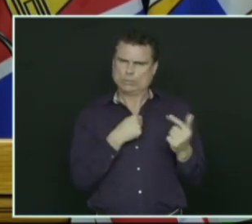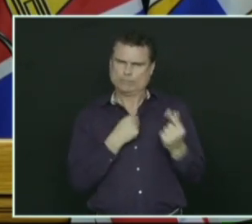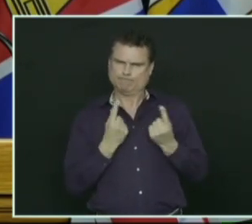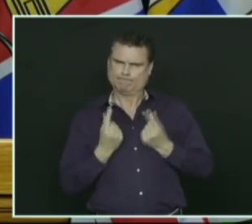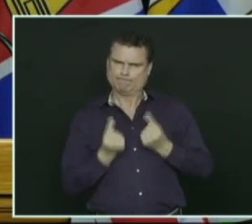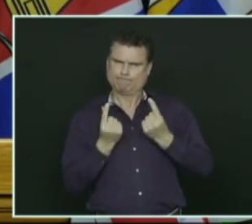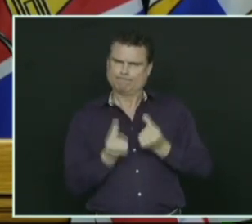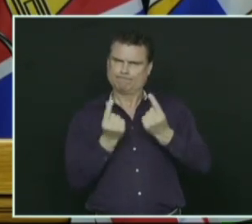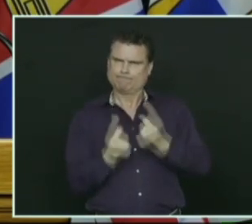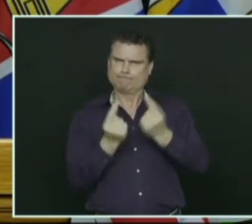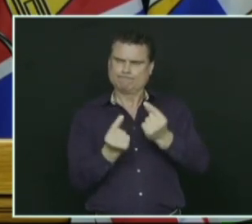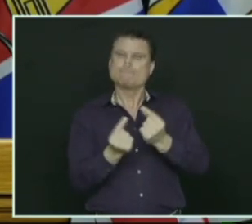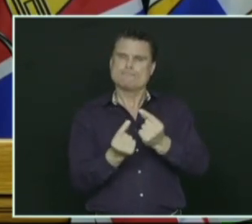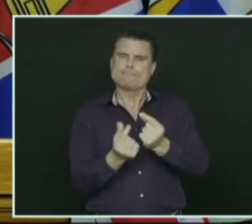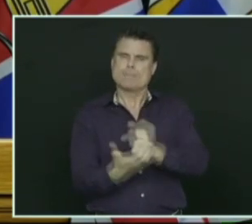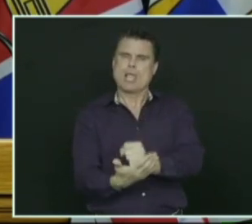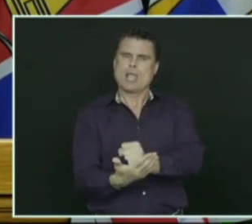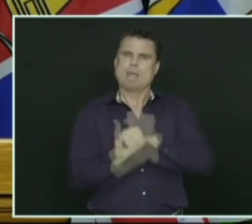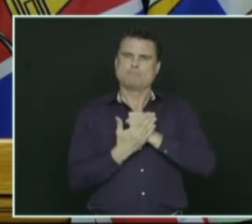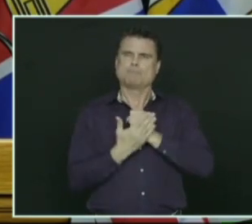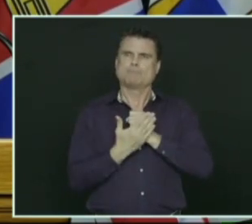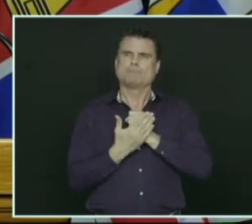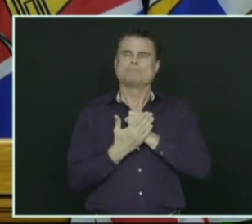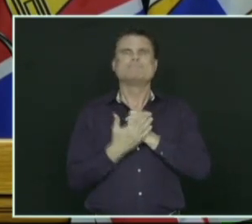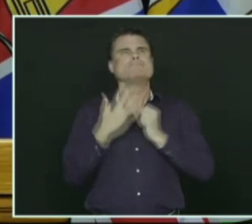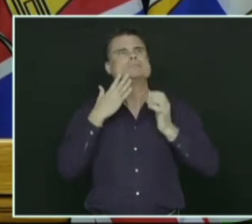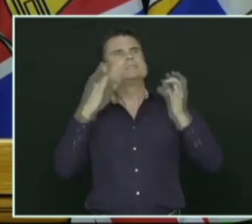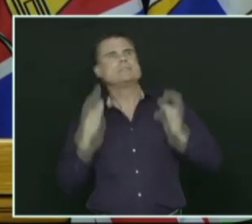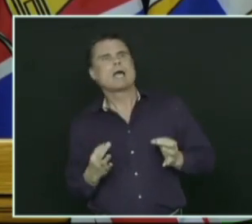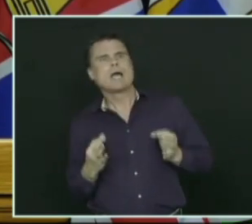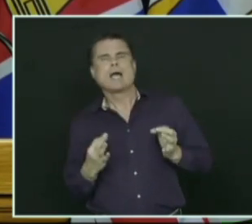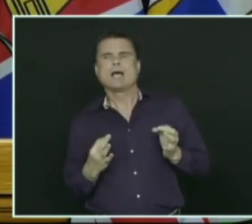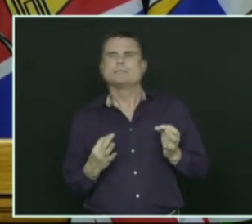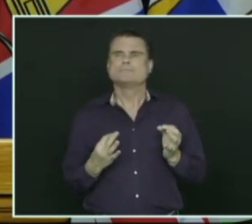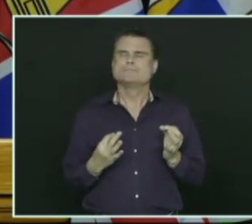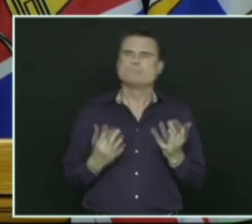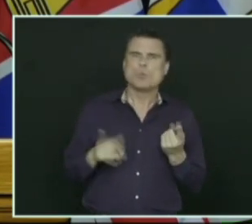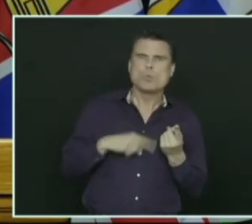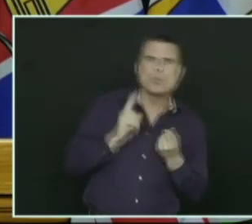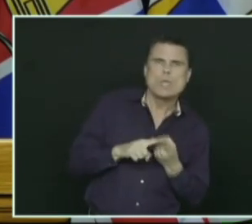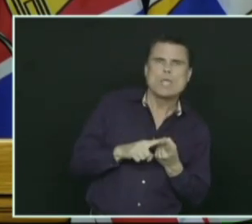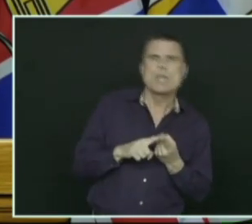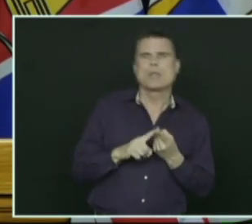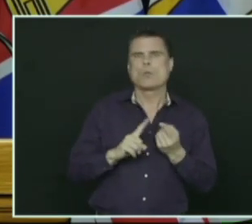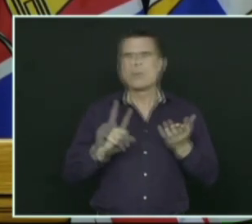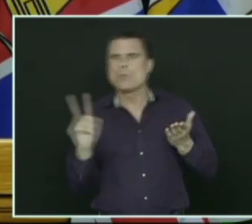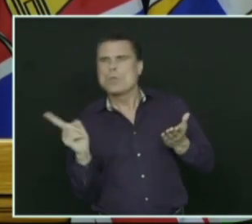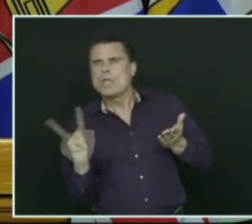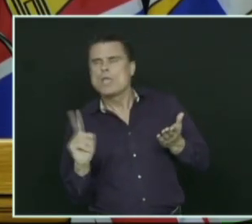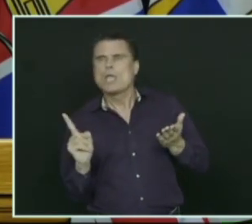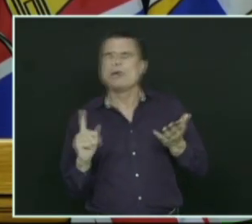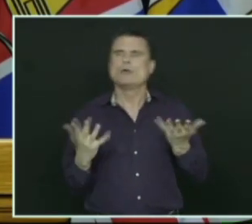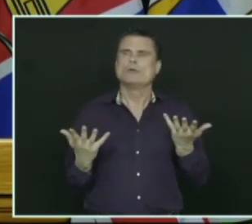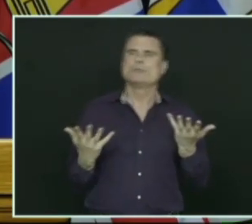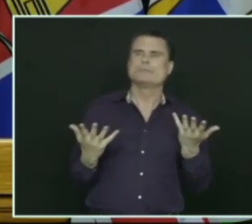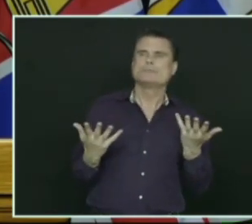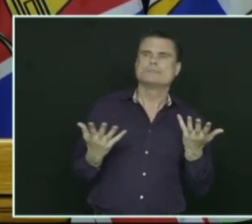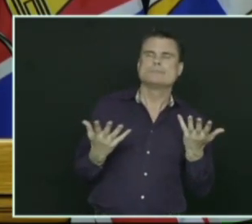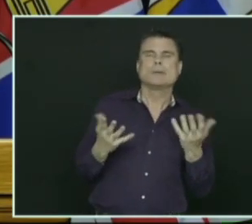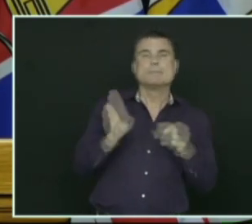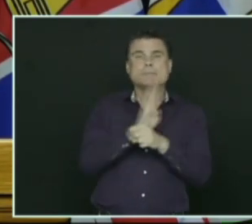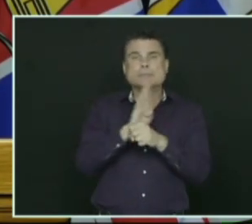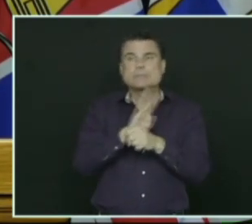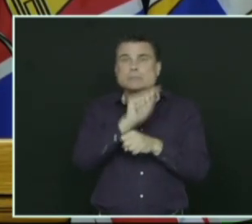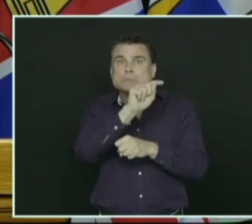and rapidly increasing infections in our communities. We're also looking very much at the public health system and how do we support